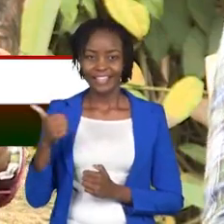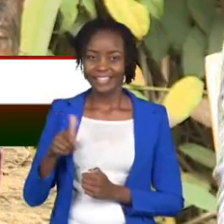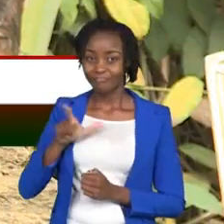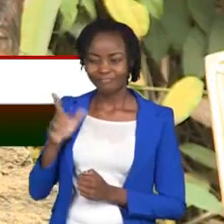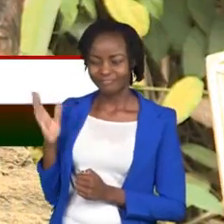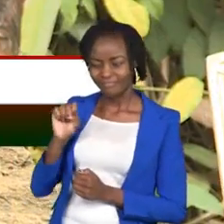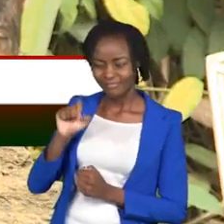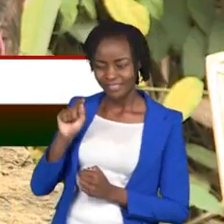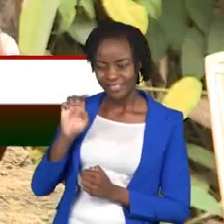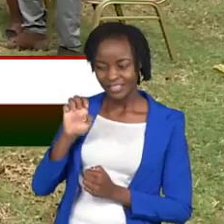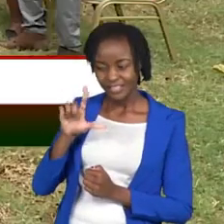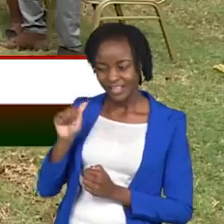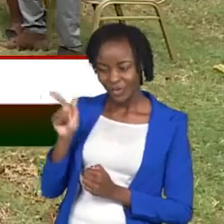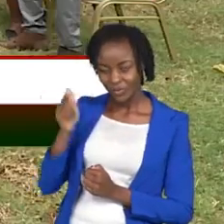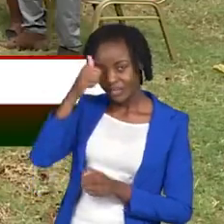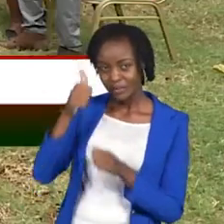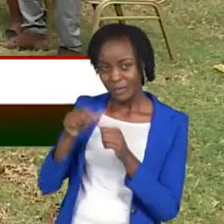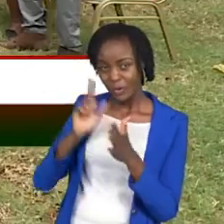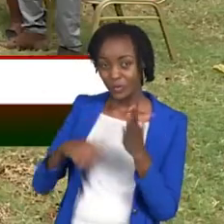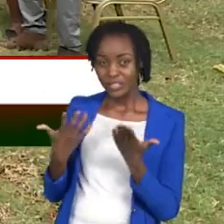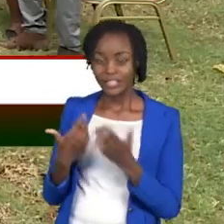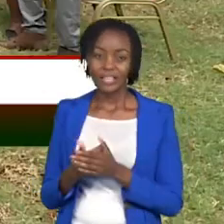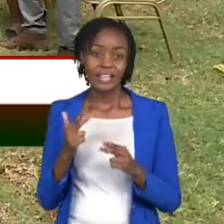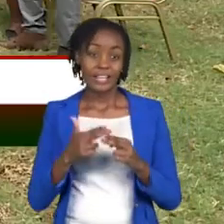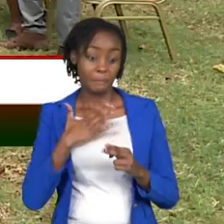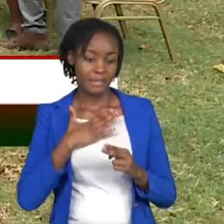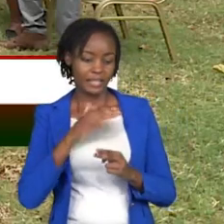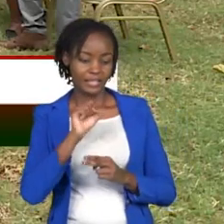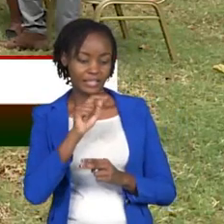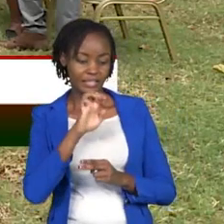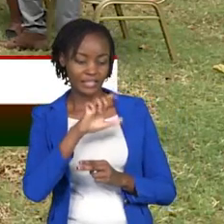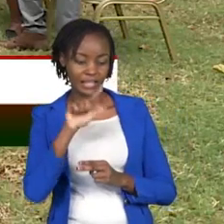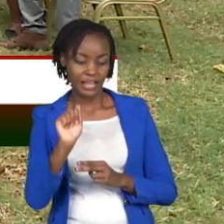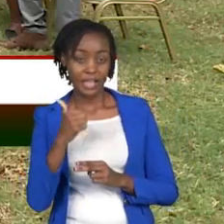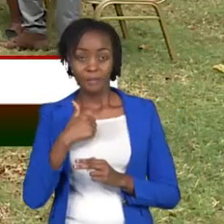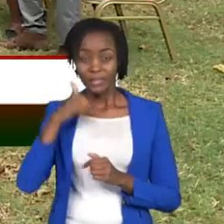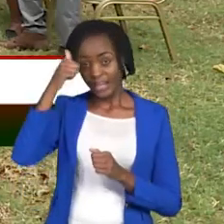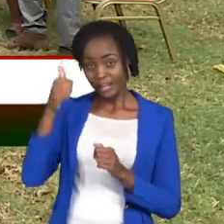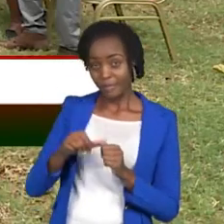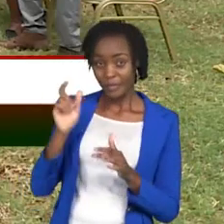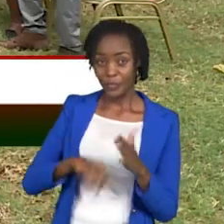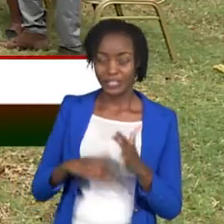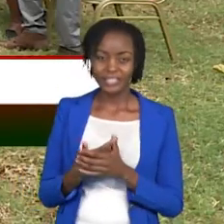Stella, what do you remember? My name is Stella. What I remember really is just,